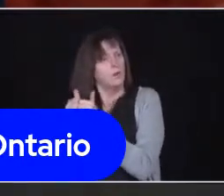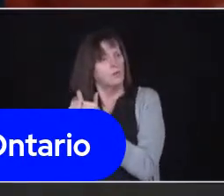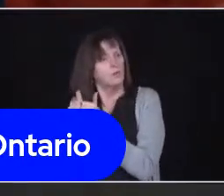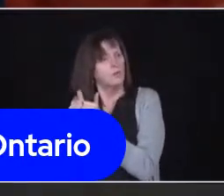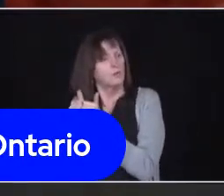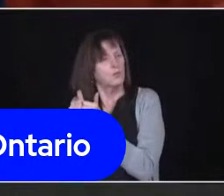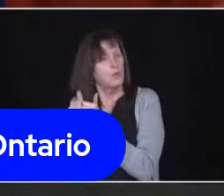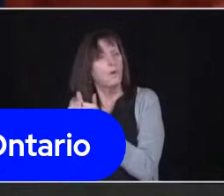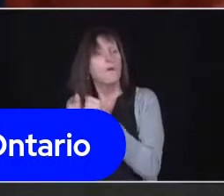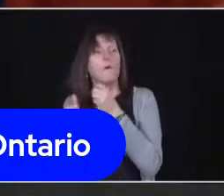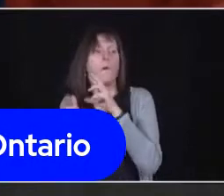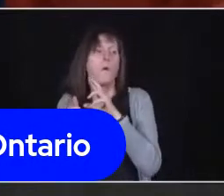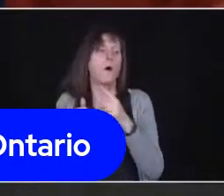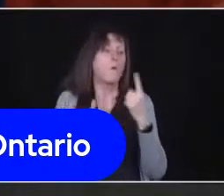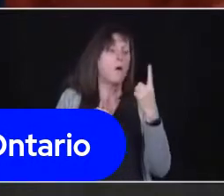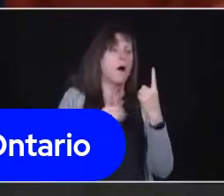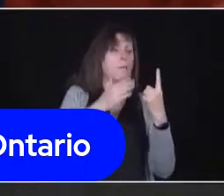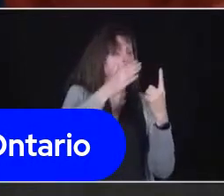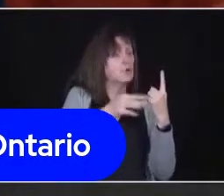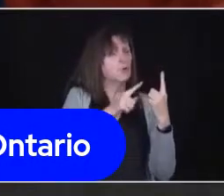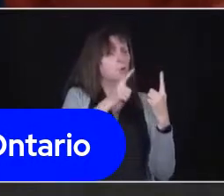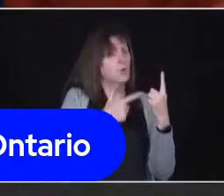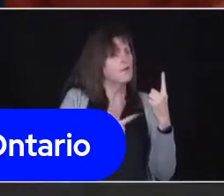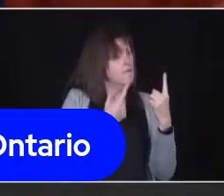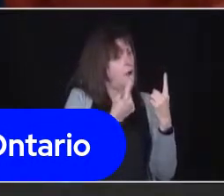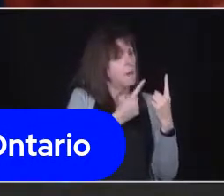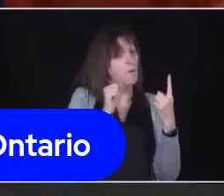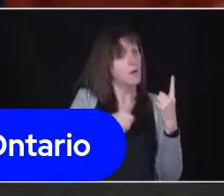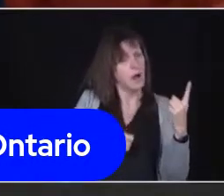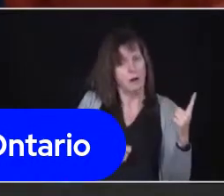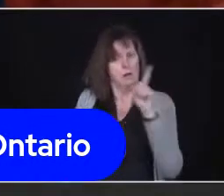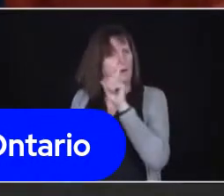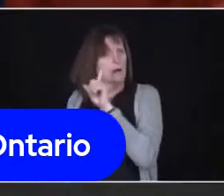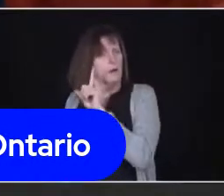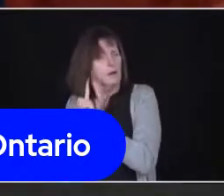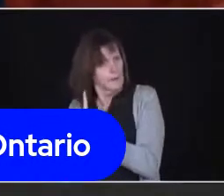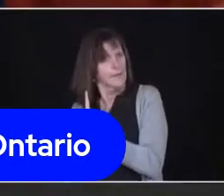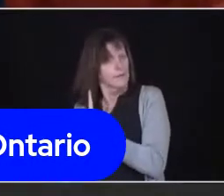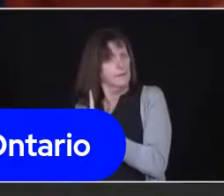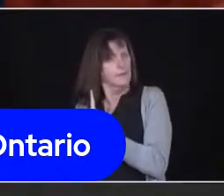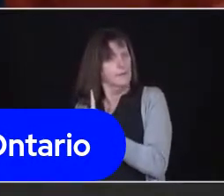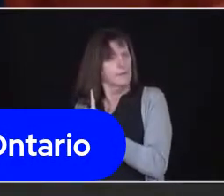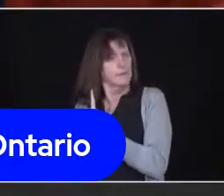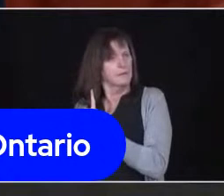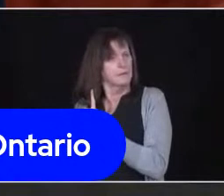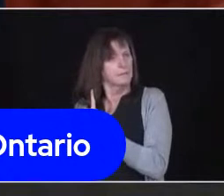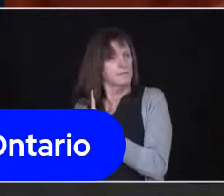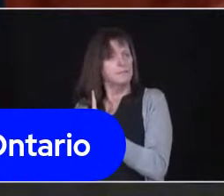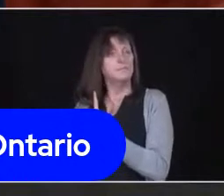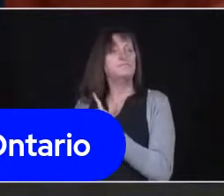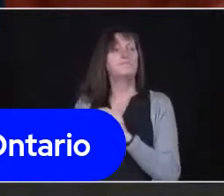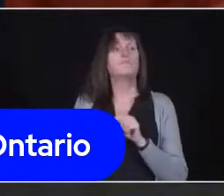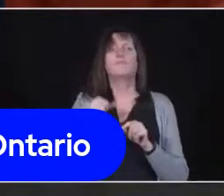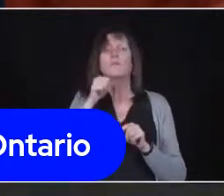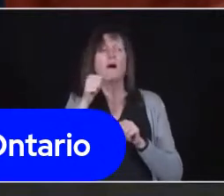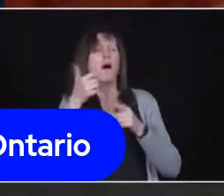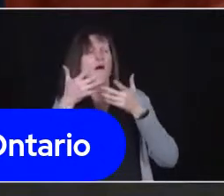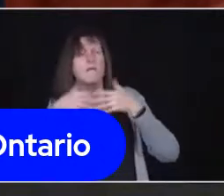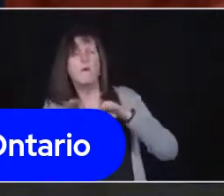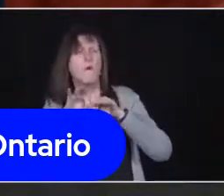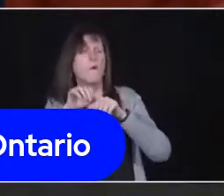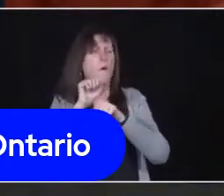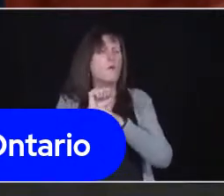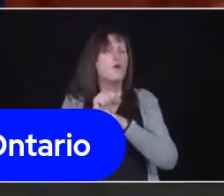from outside that household who lives alone. All non-essential workplaces in the construction sector will be